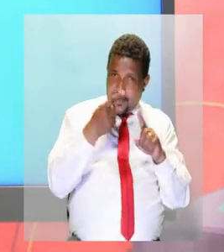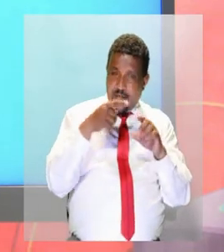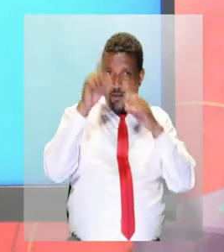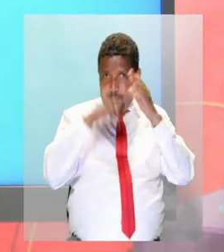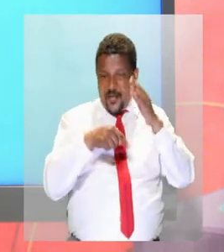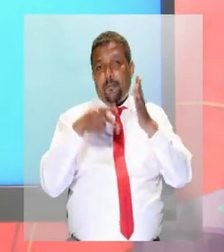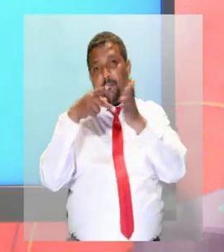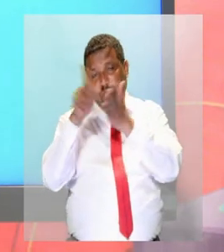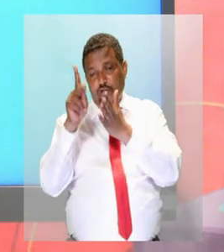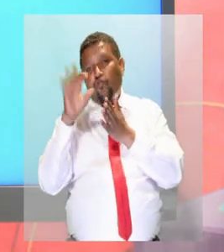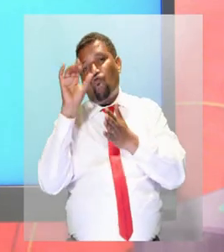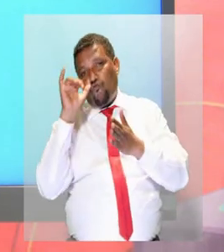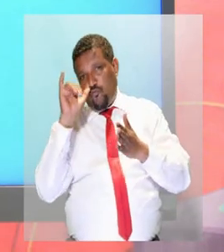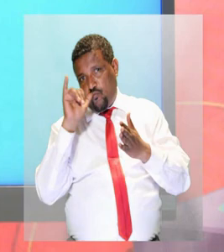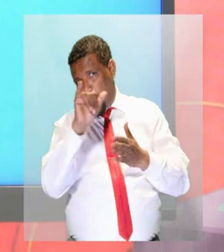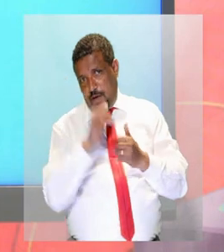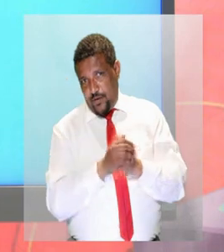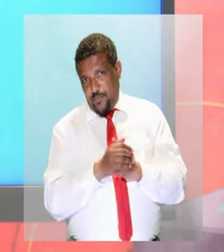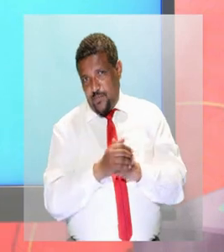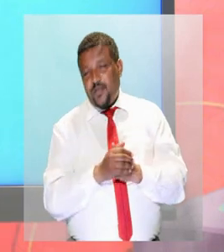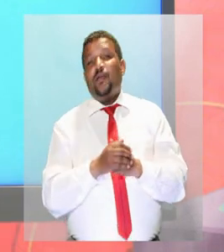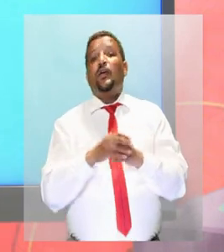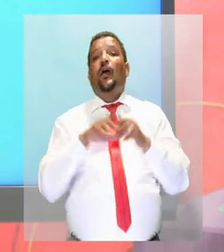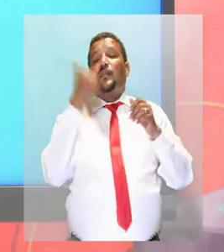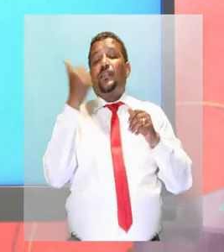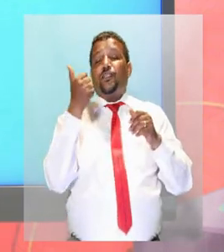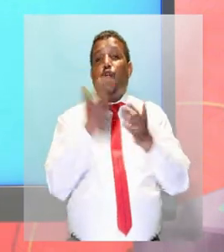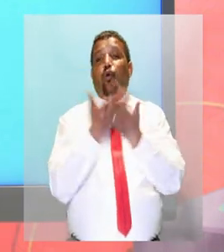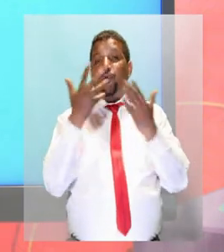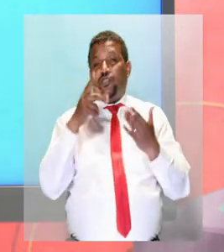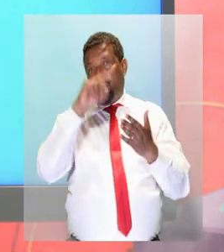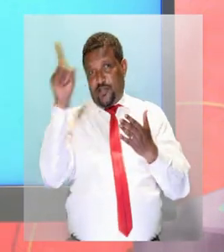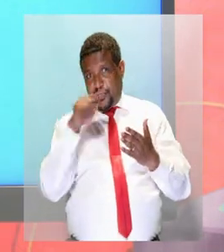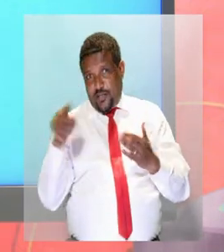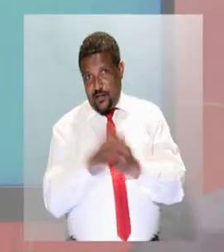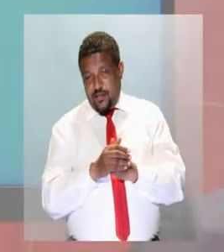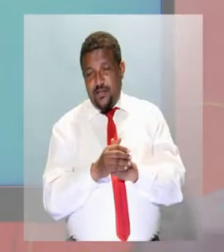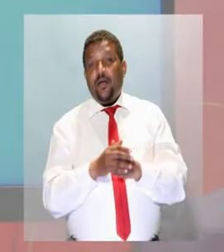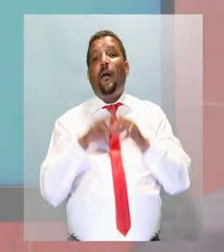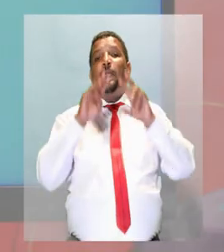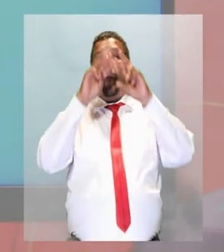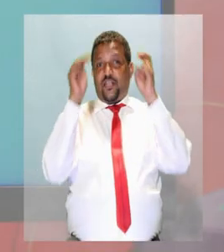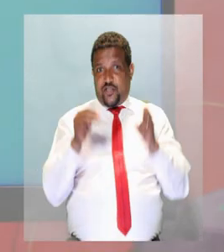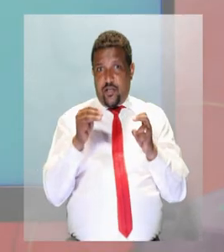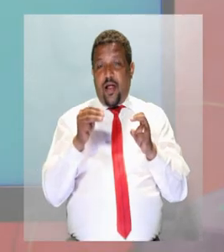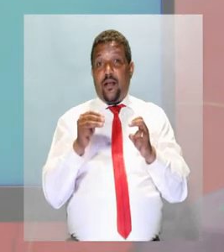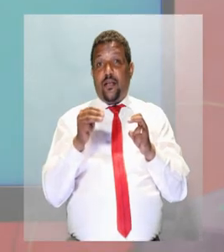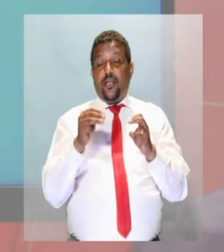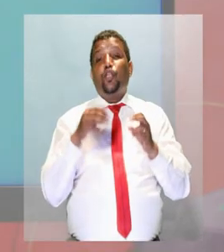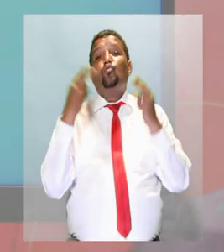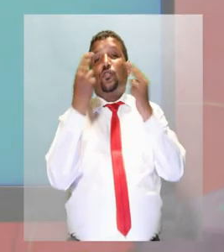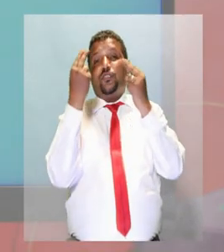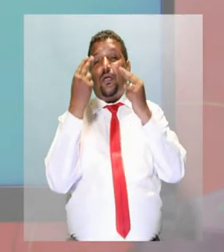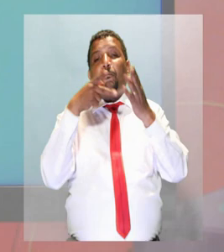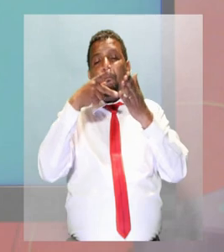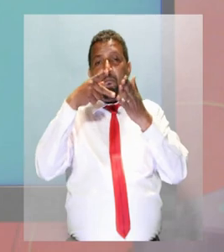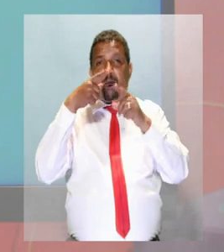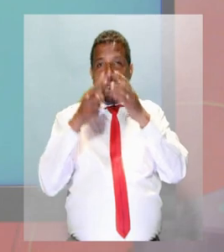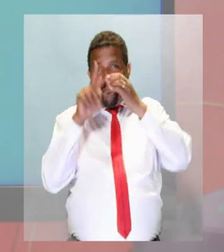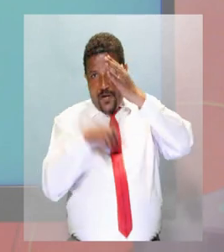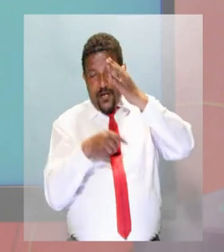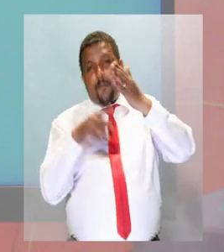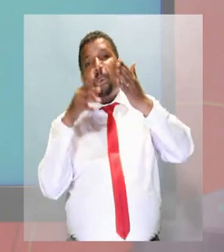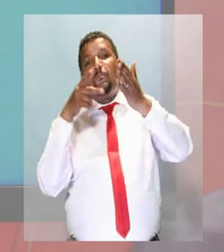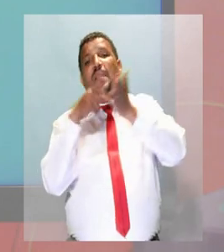Y, and if there's another commodity Z, it must be equal with the marginal utility of Z for per price of Z. And the